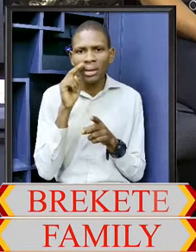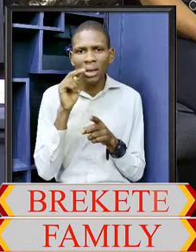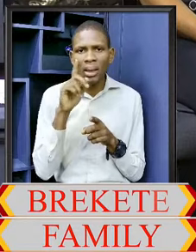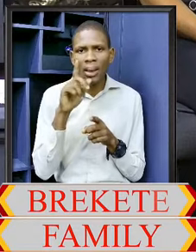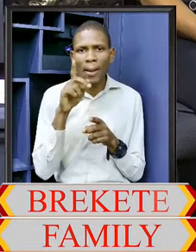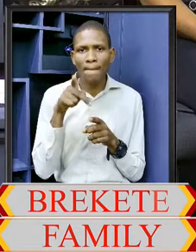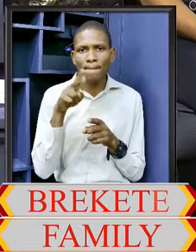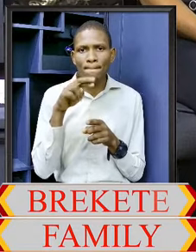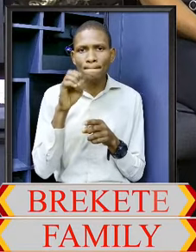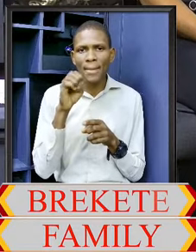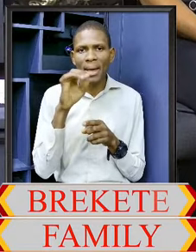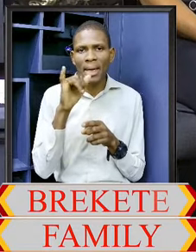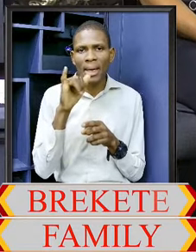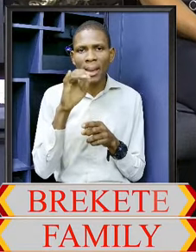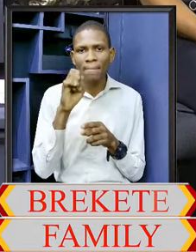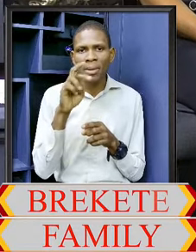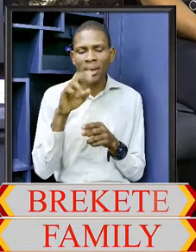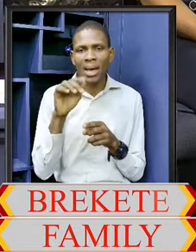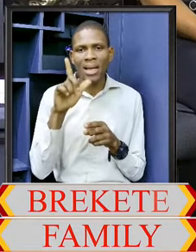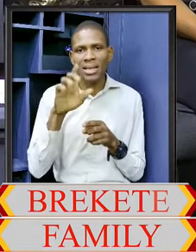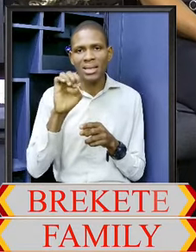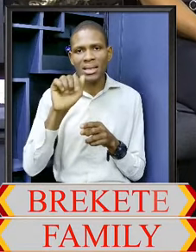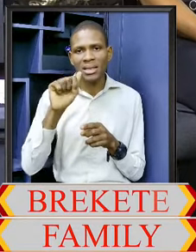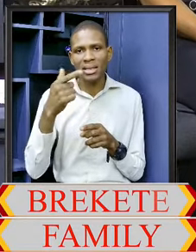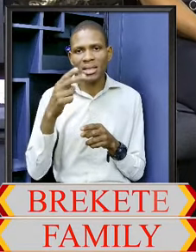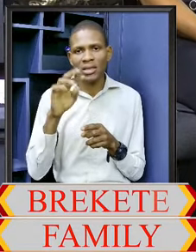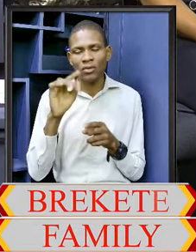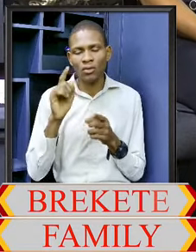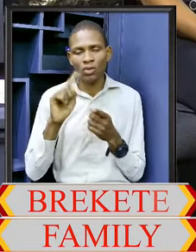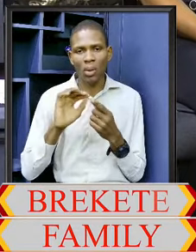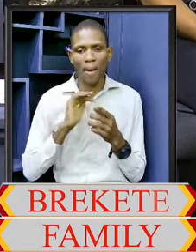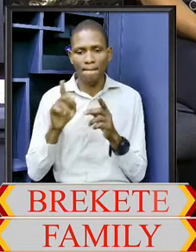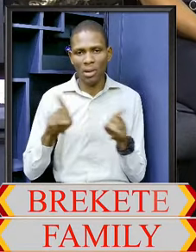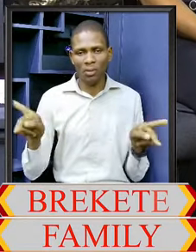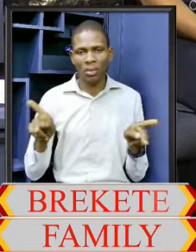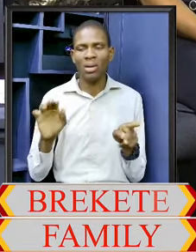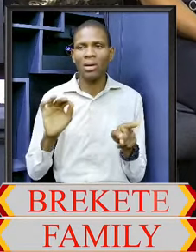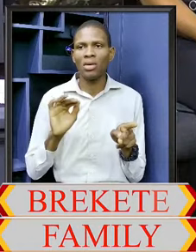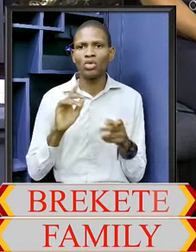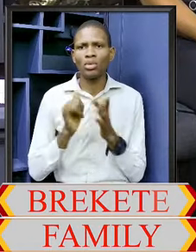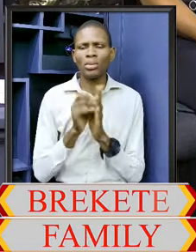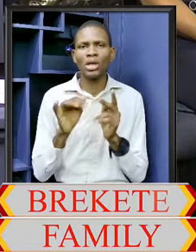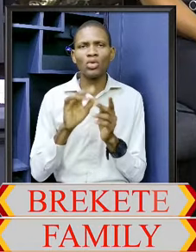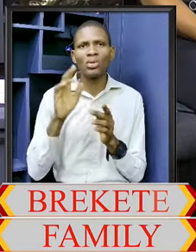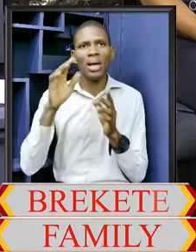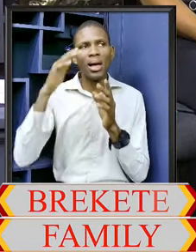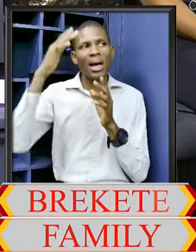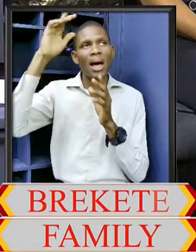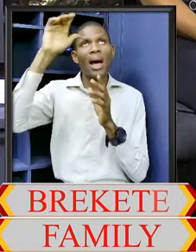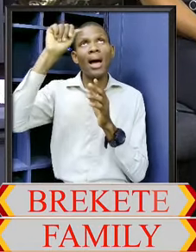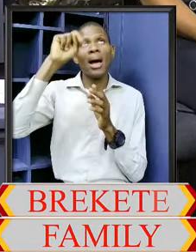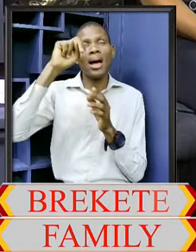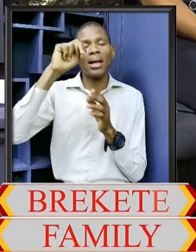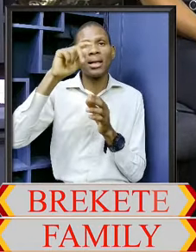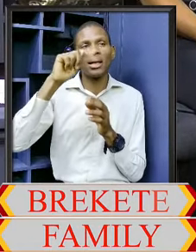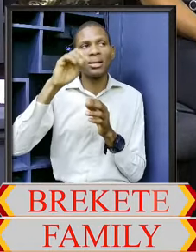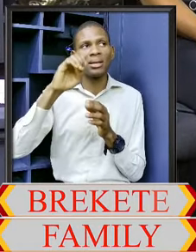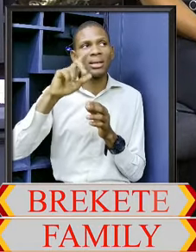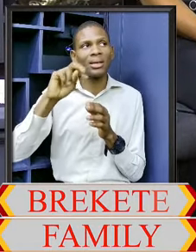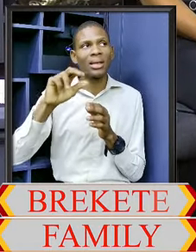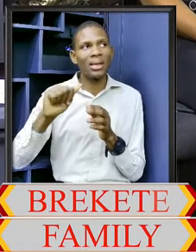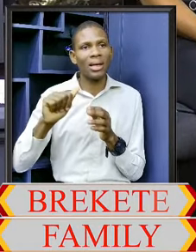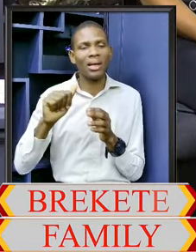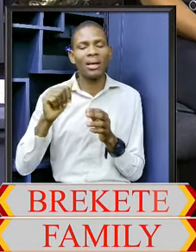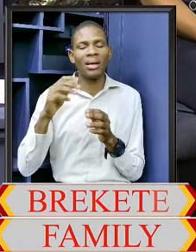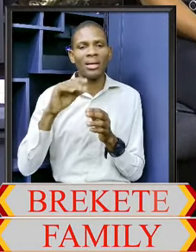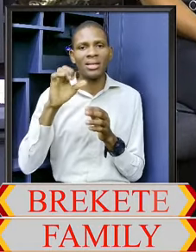League for our platform. Our customers where they use antenna decoder and the one where they use satellite decoder will